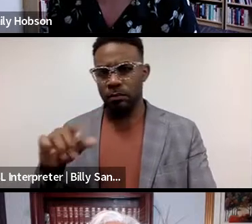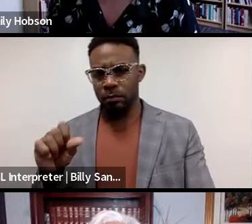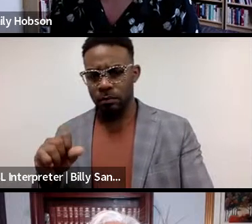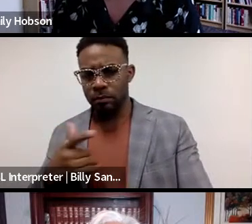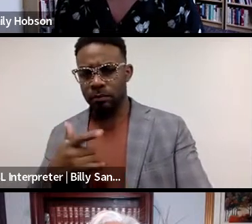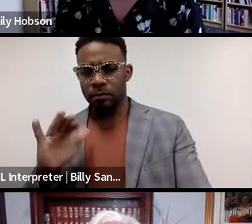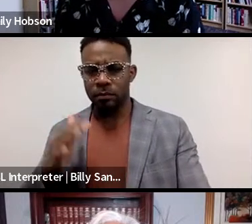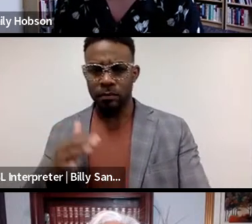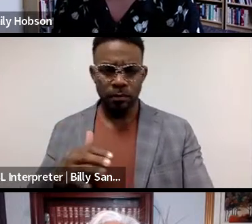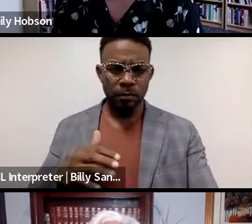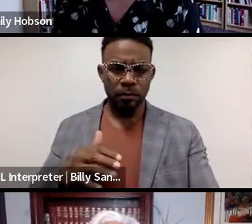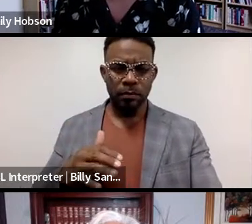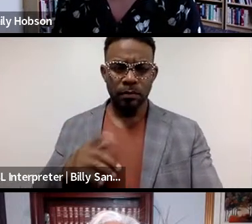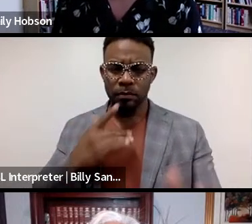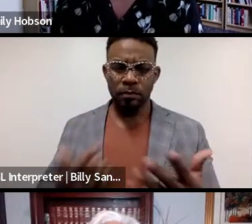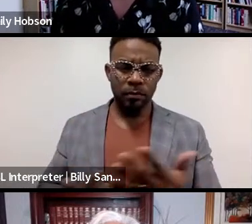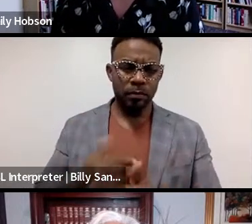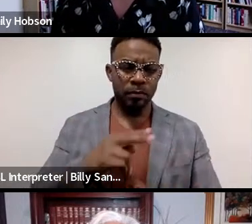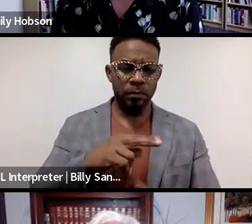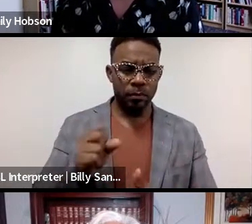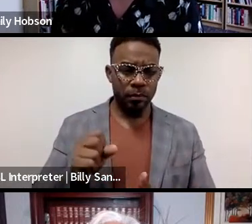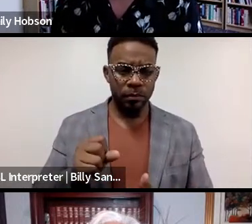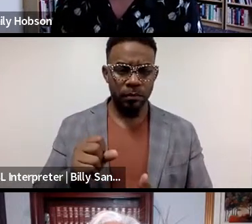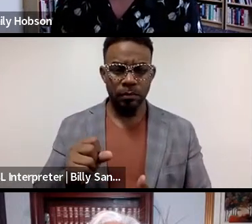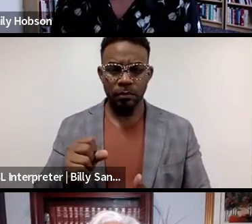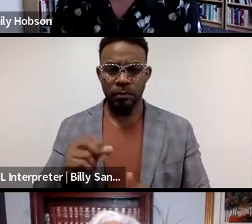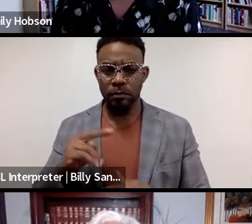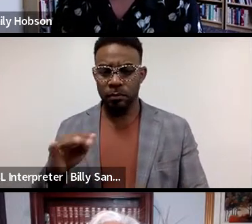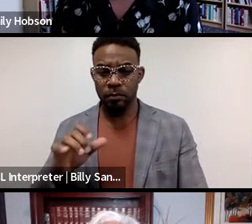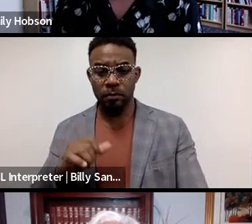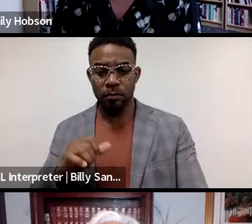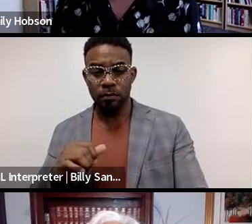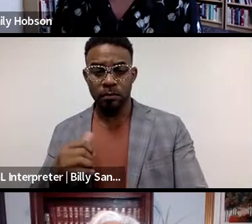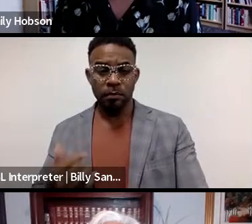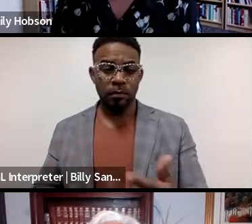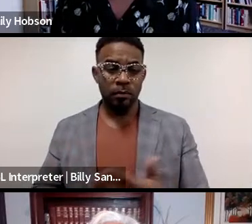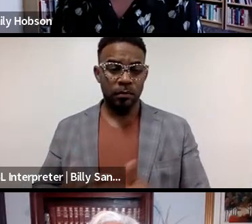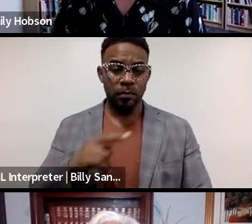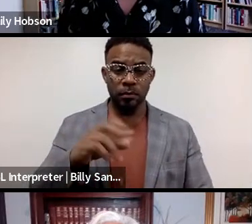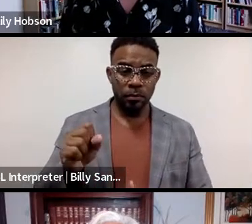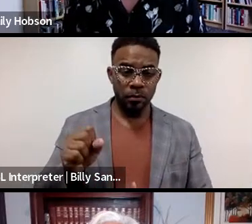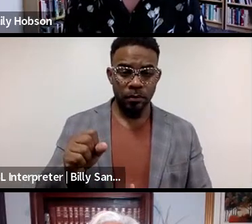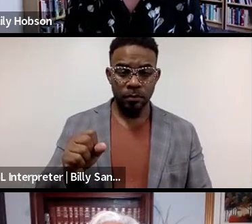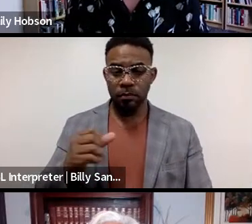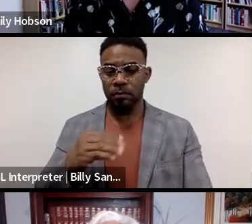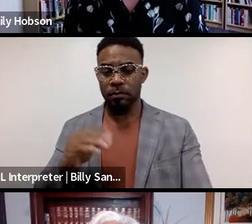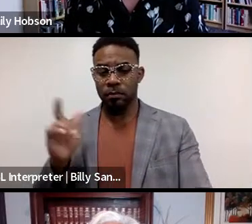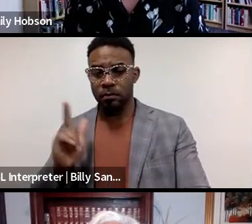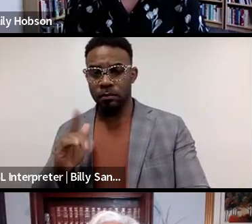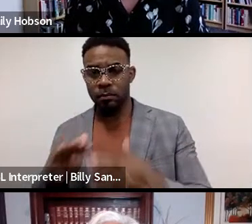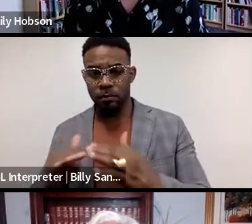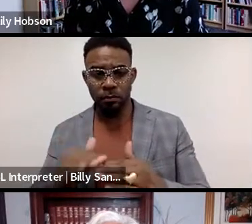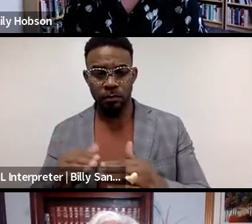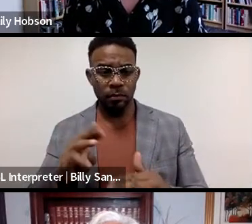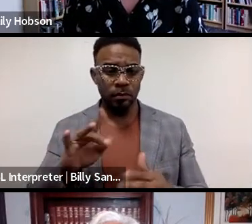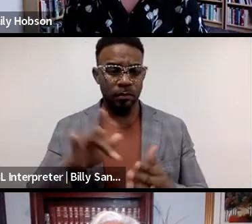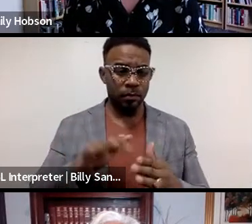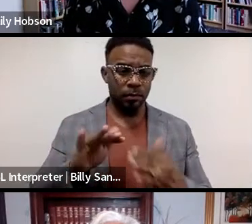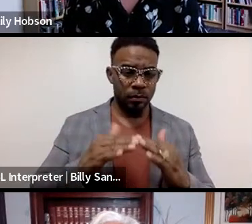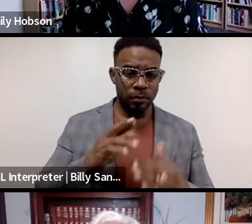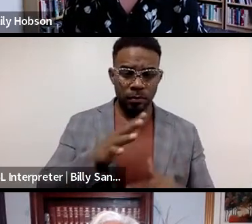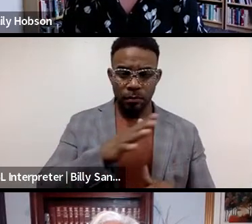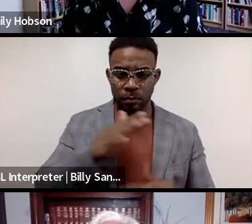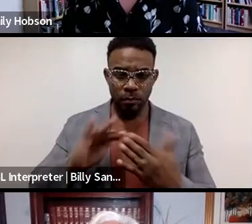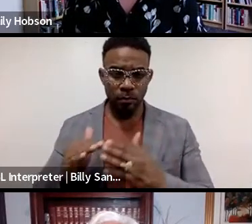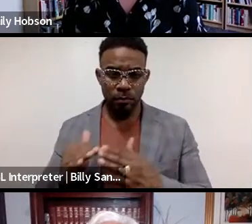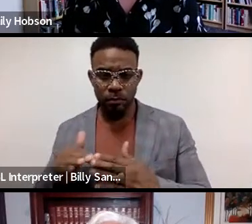big cities. They are across the United, big cities in the Northeast, I should say. They are across the United States, in small towns, mid-sized cities, rural